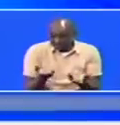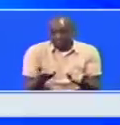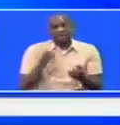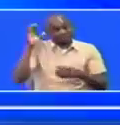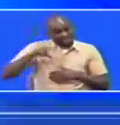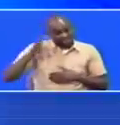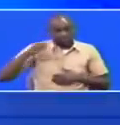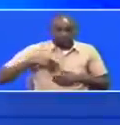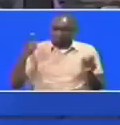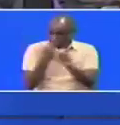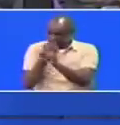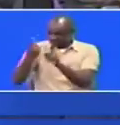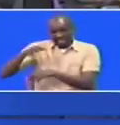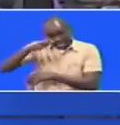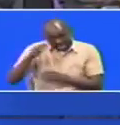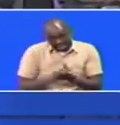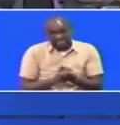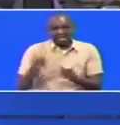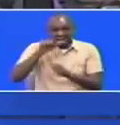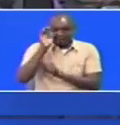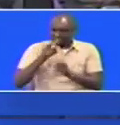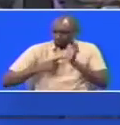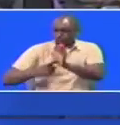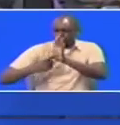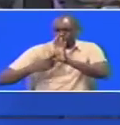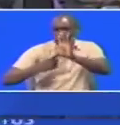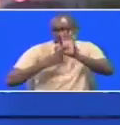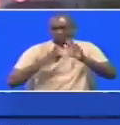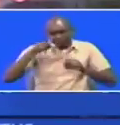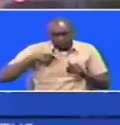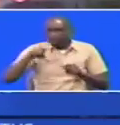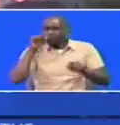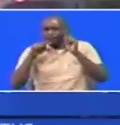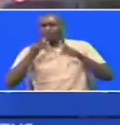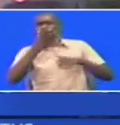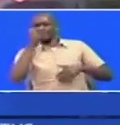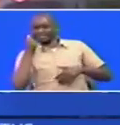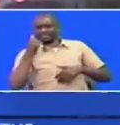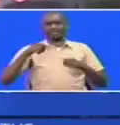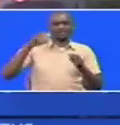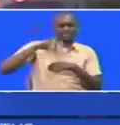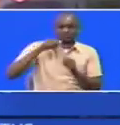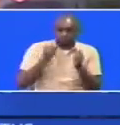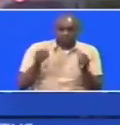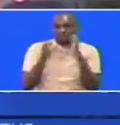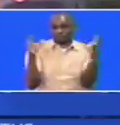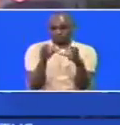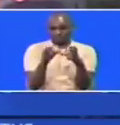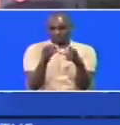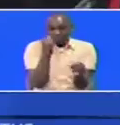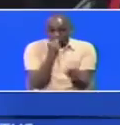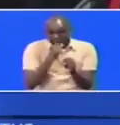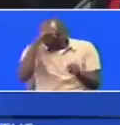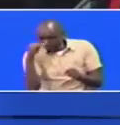Matatu operators from different routes paraded their vehicles to allow the youth select the best PSV and crew. Works of